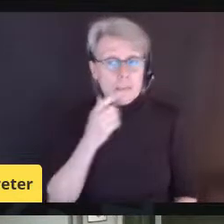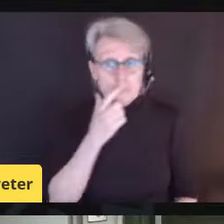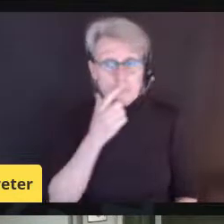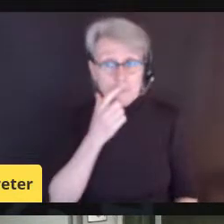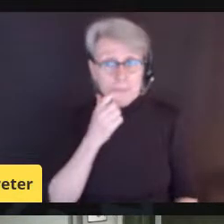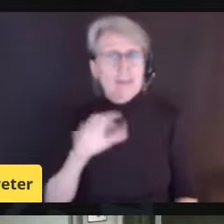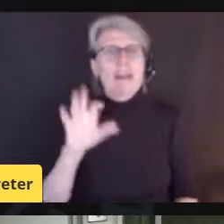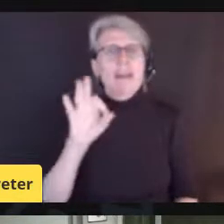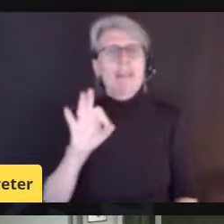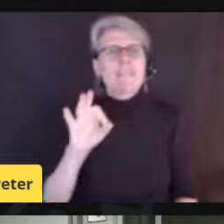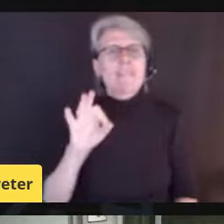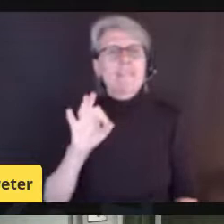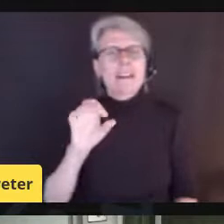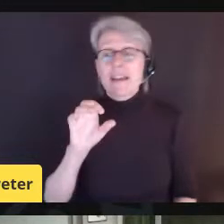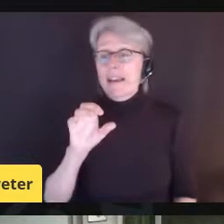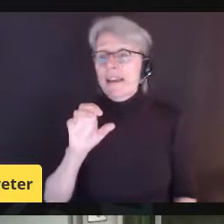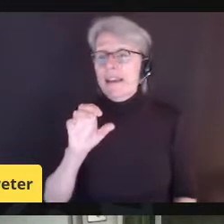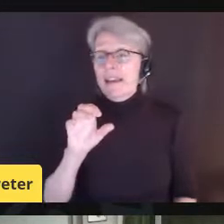FSABC.